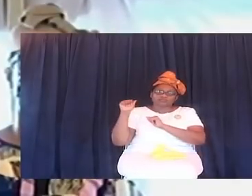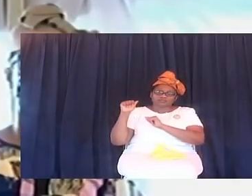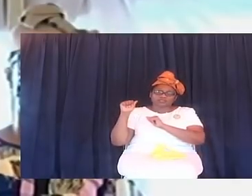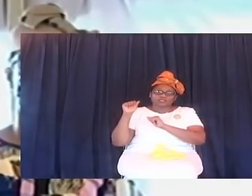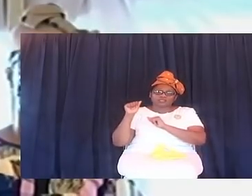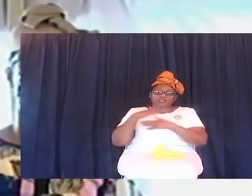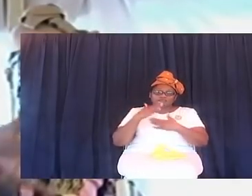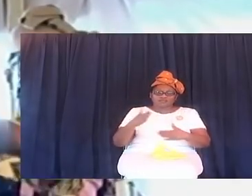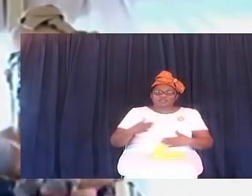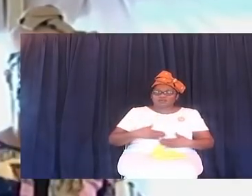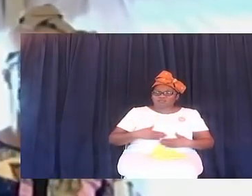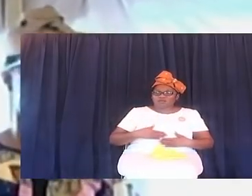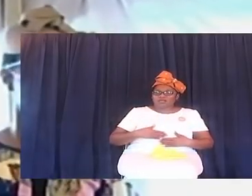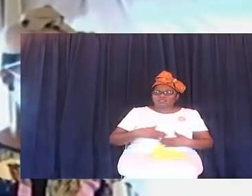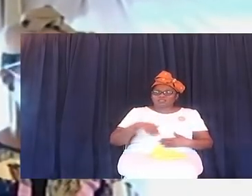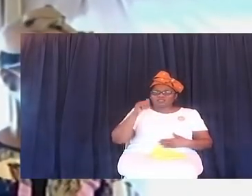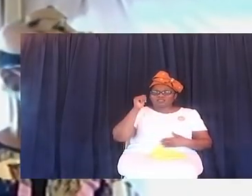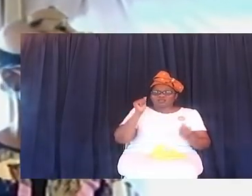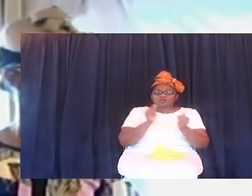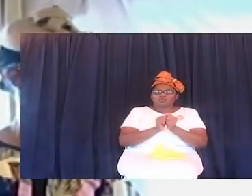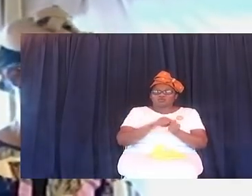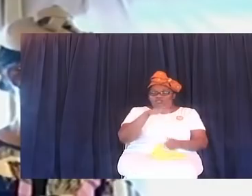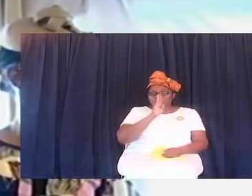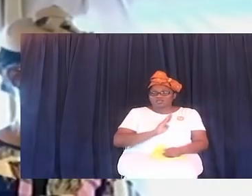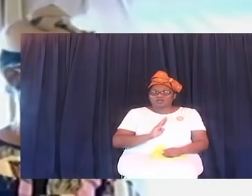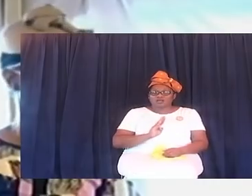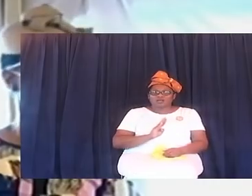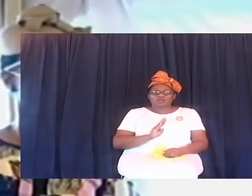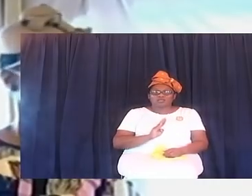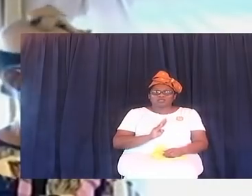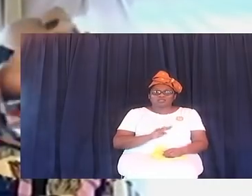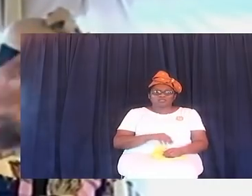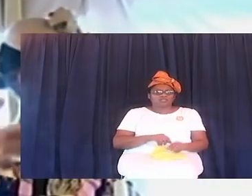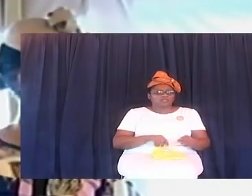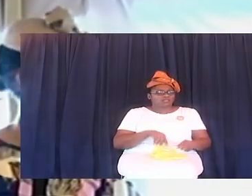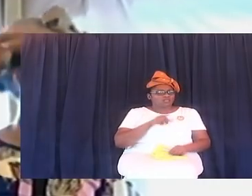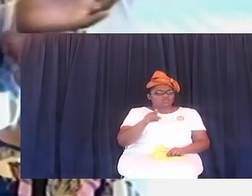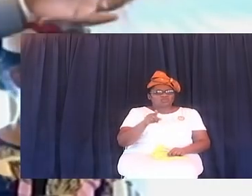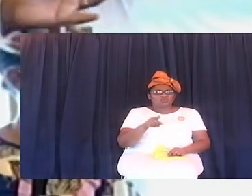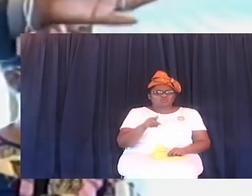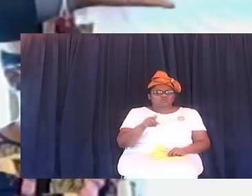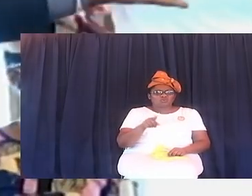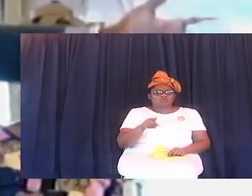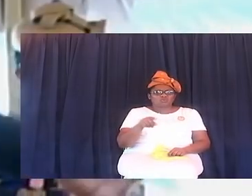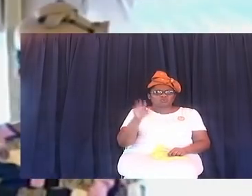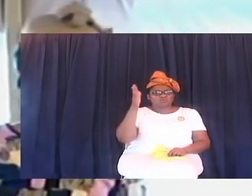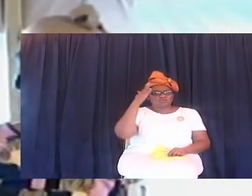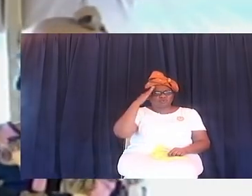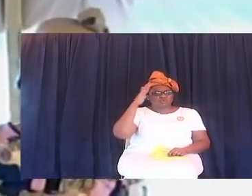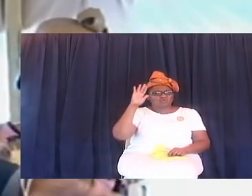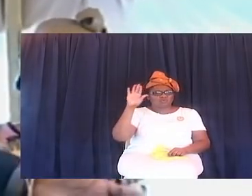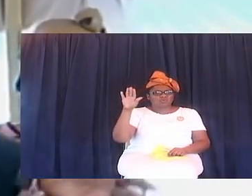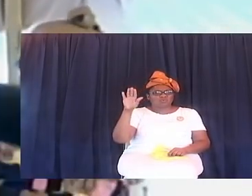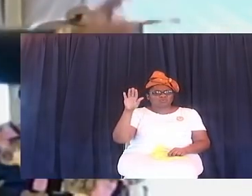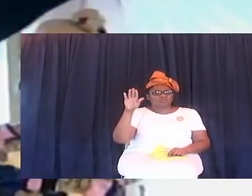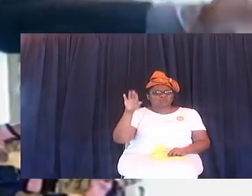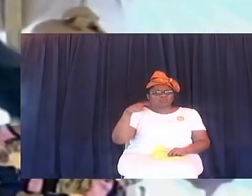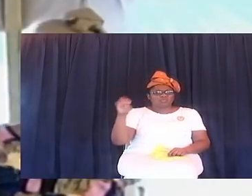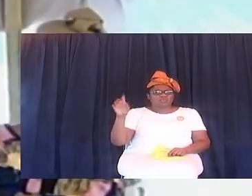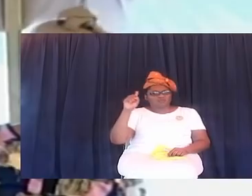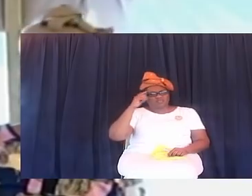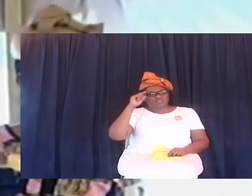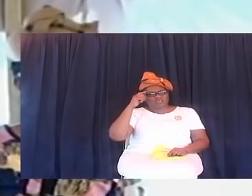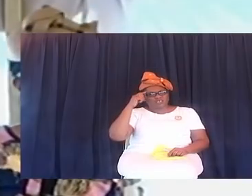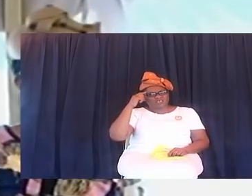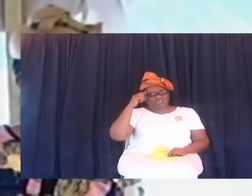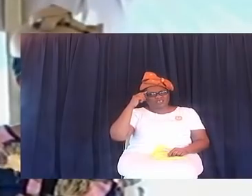now. We are not worried. As a matter of fact, you don't even think about, when we think about the rapture, all of us know we want to make the rapture.